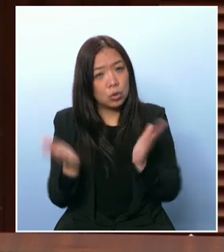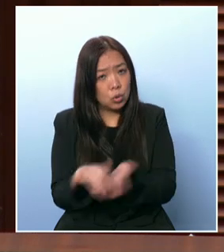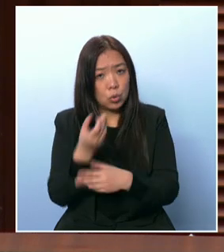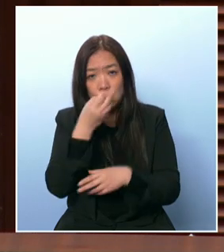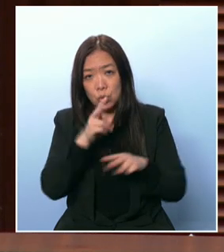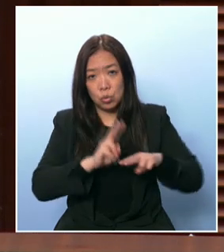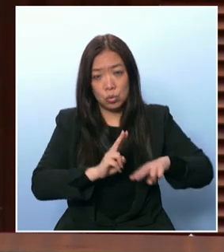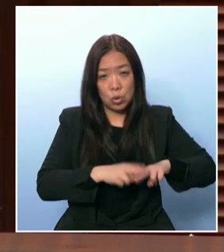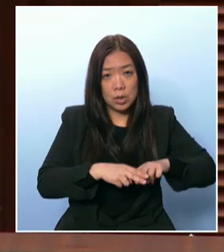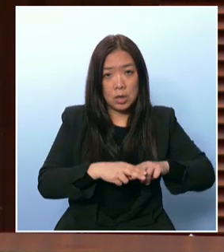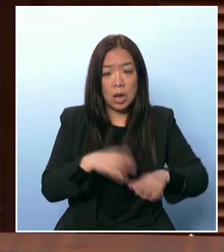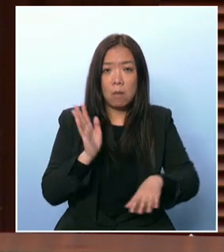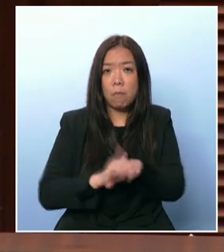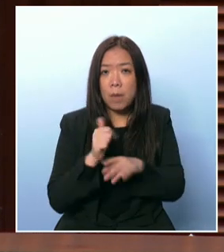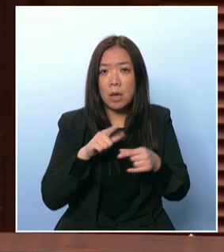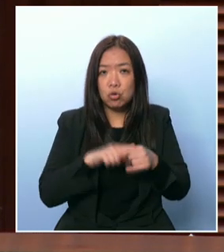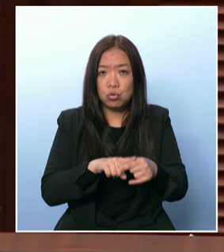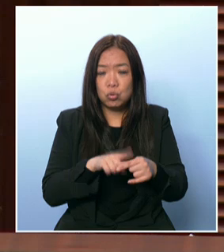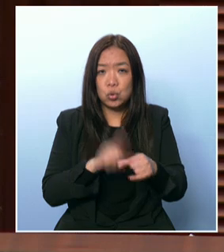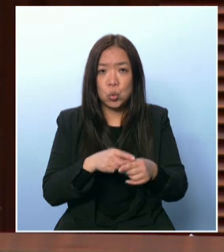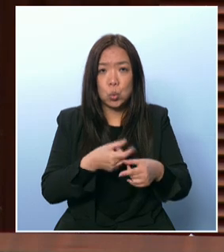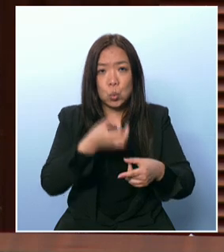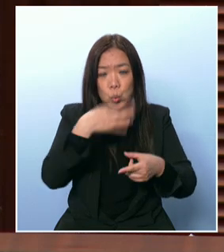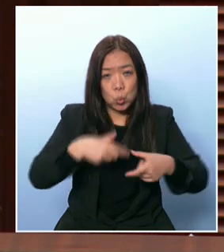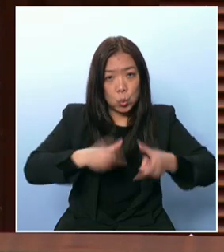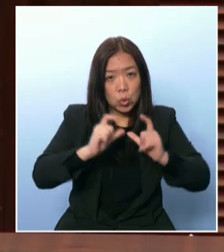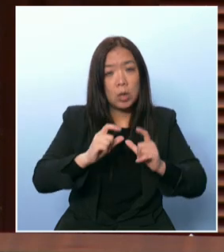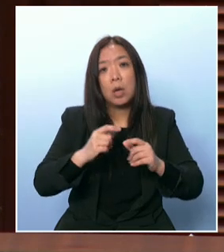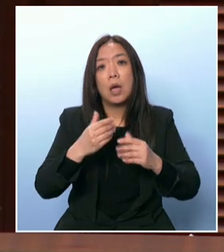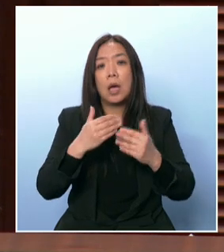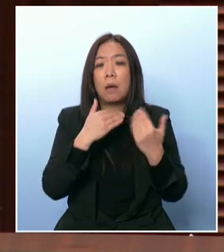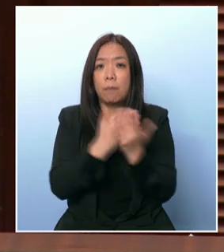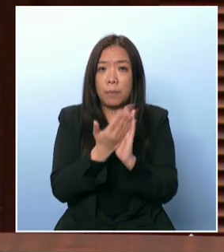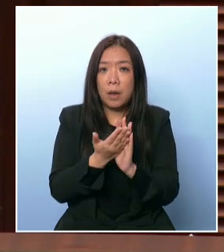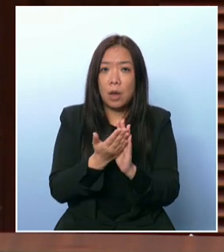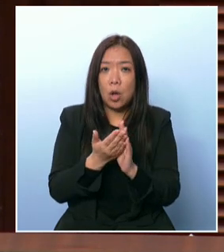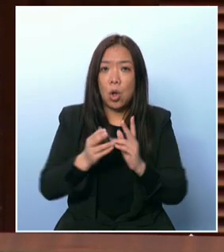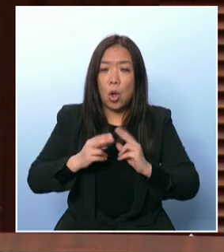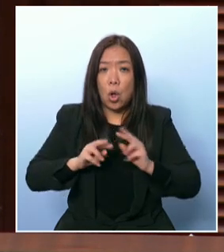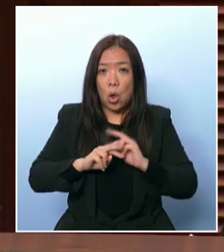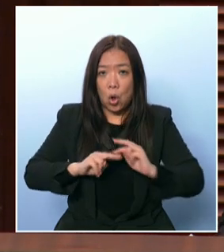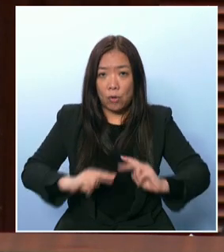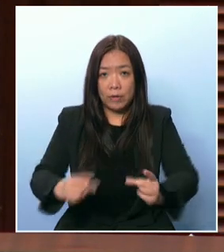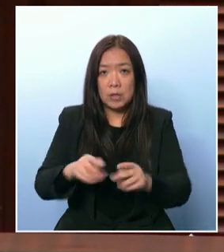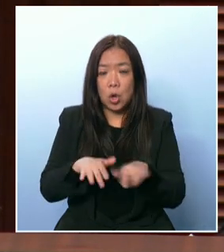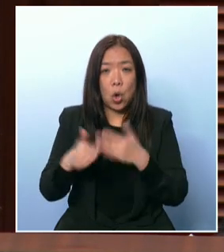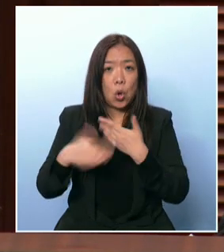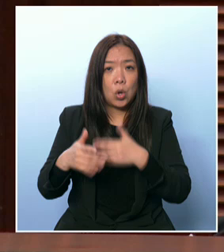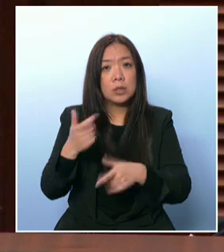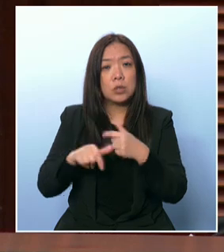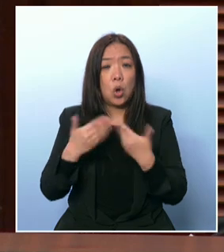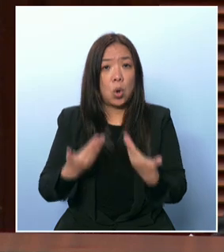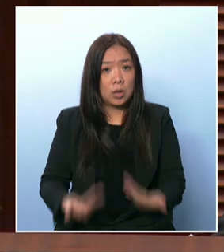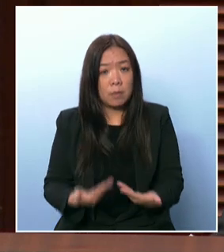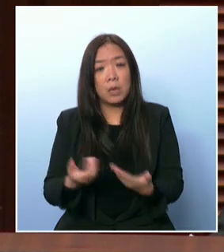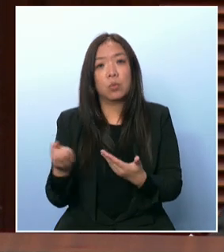the GMCTI, and also facilitating elevation of the Chinese medicines industries by exploiting overseas markets. These